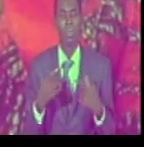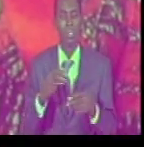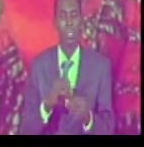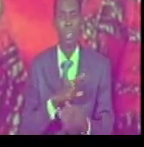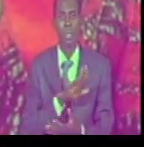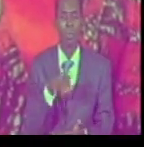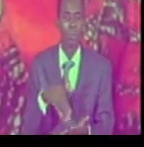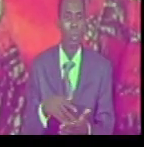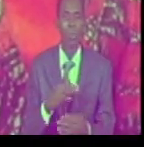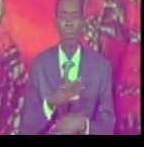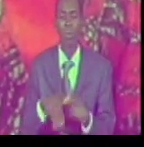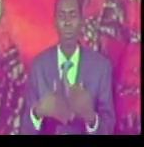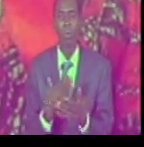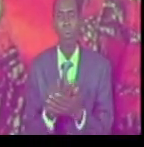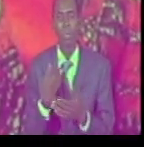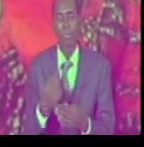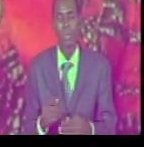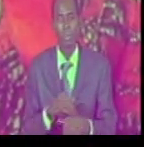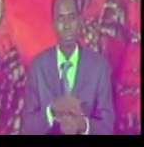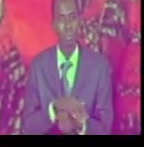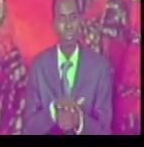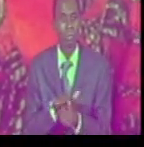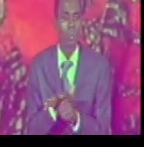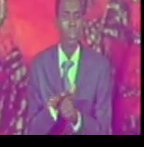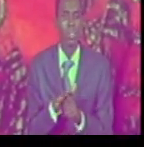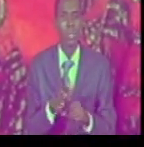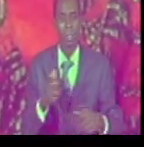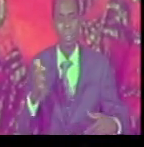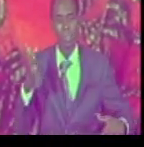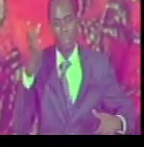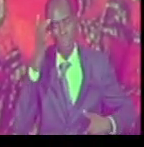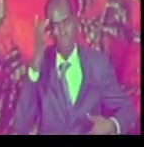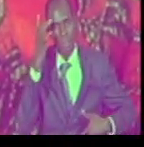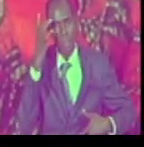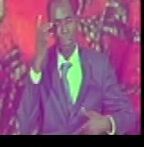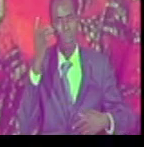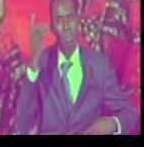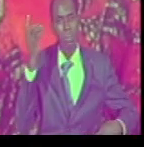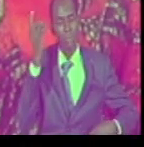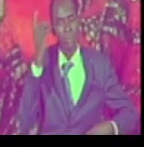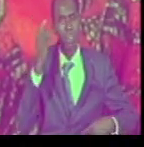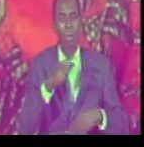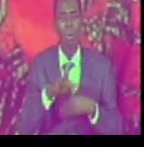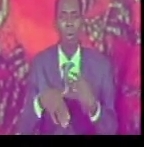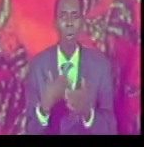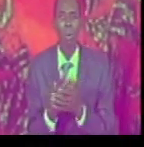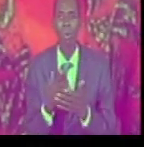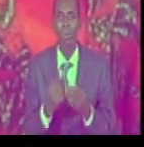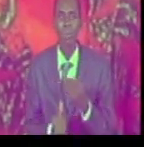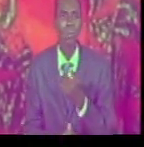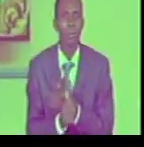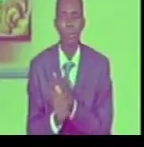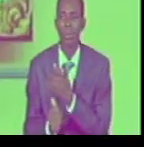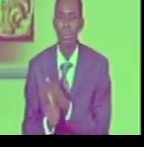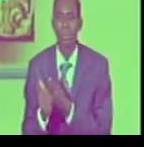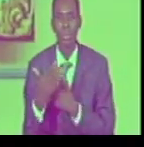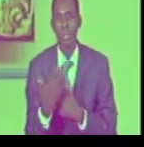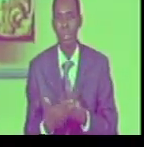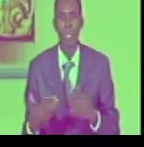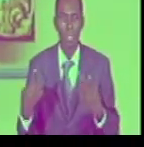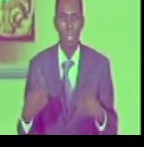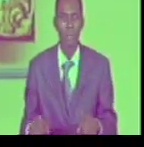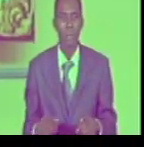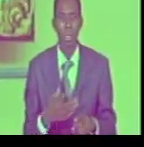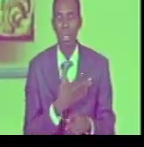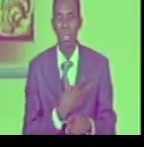the pandemic and in the midst of all the terror and insecurity,